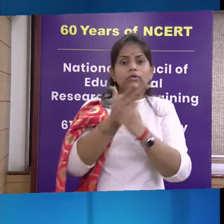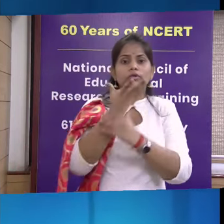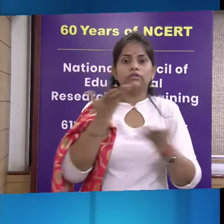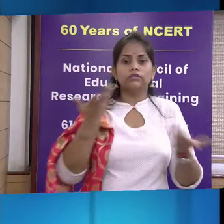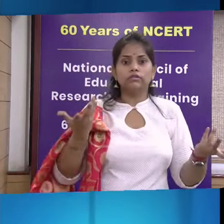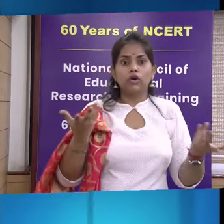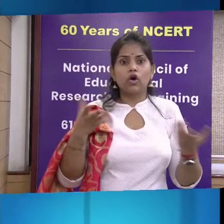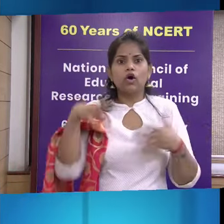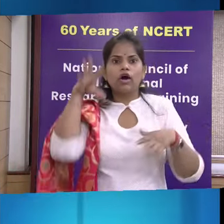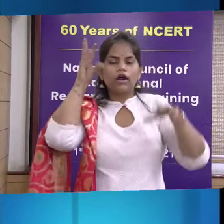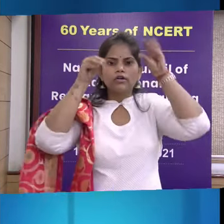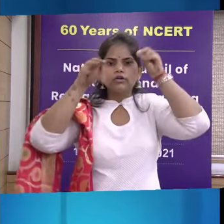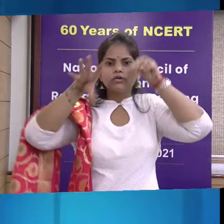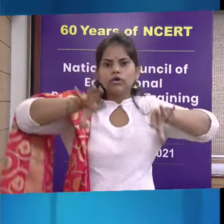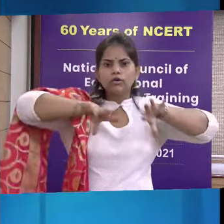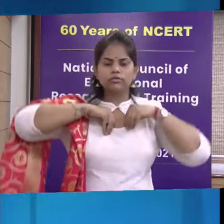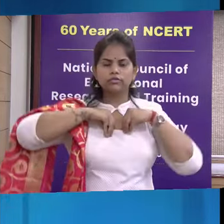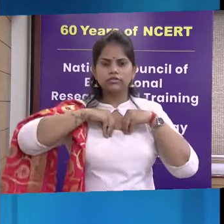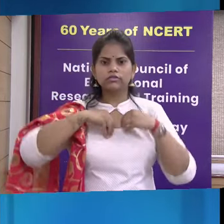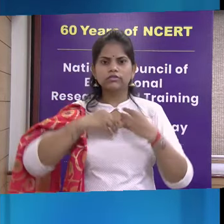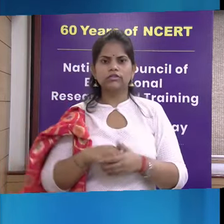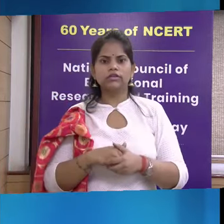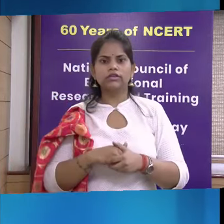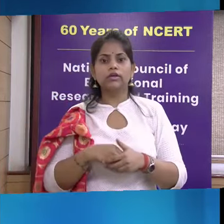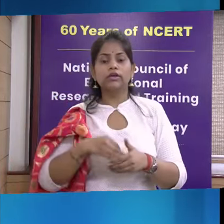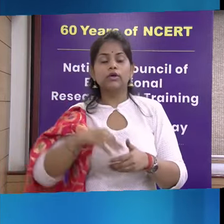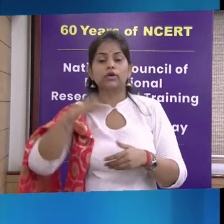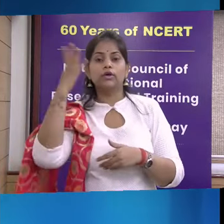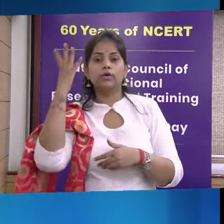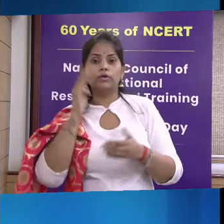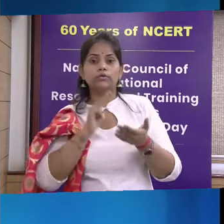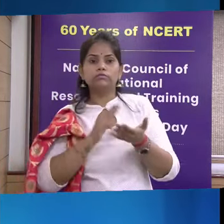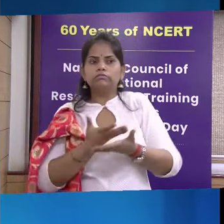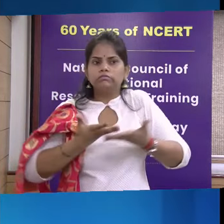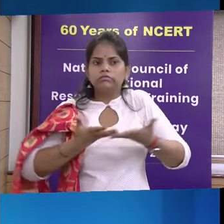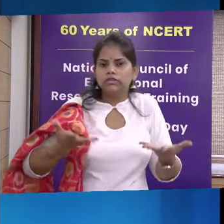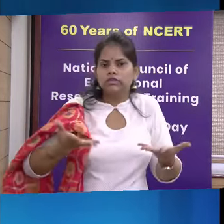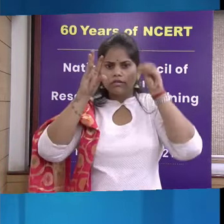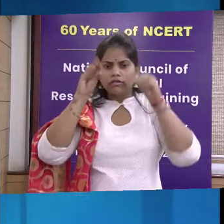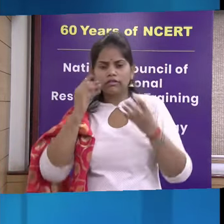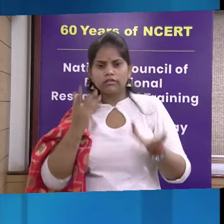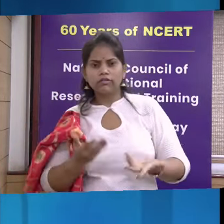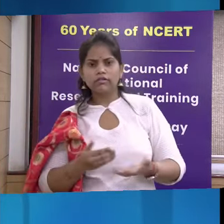absorb new material in novel and changing fields while learning by